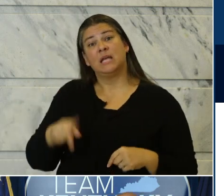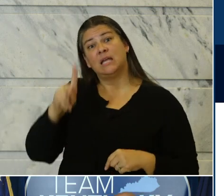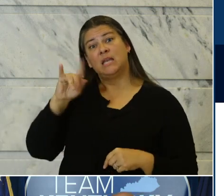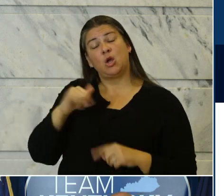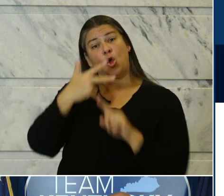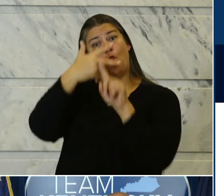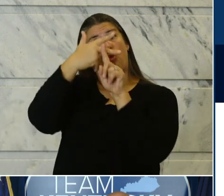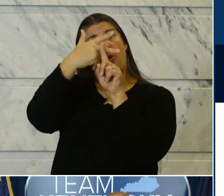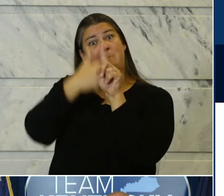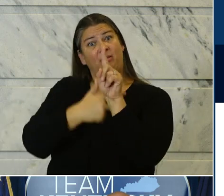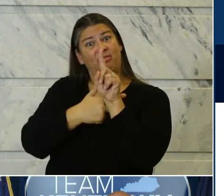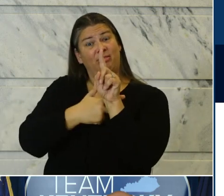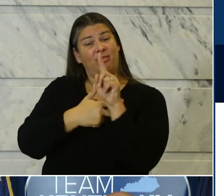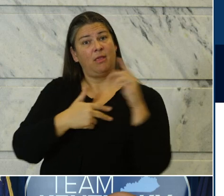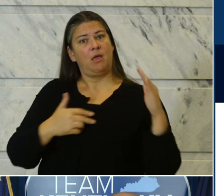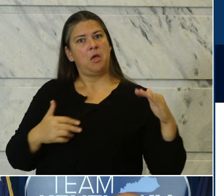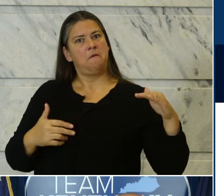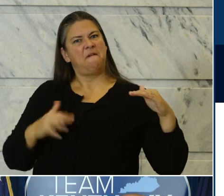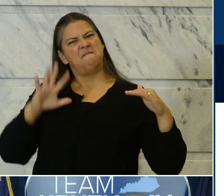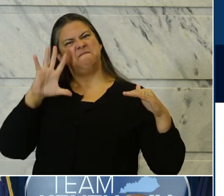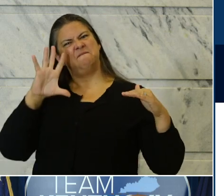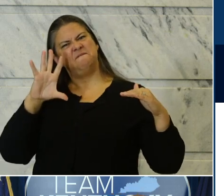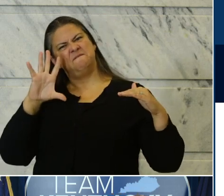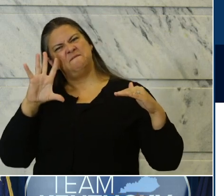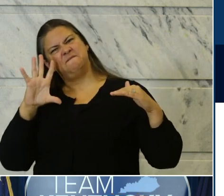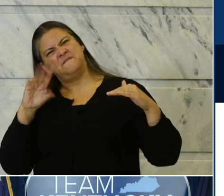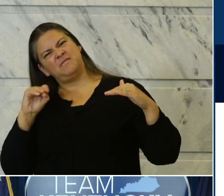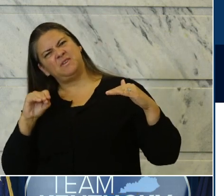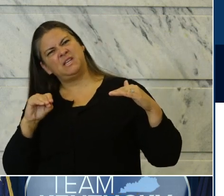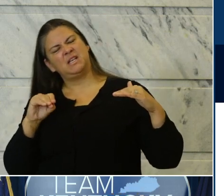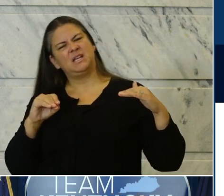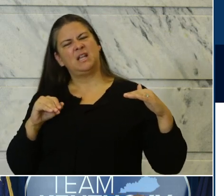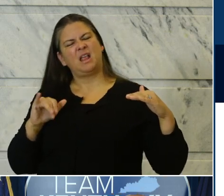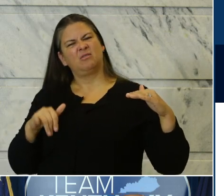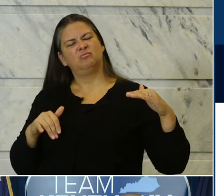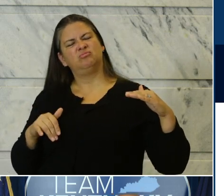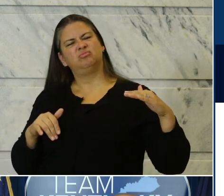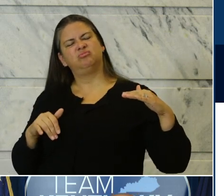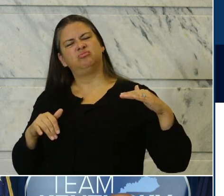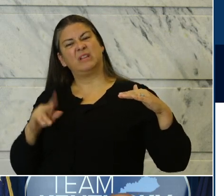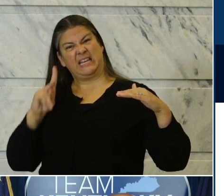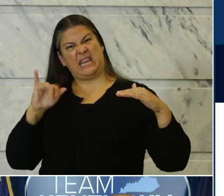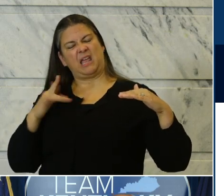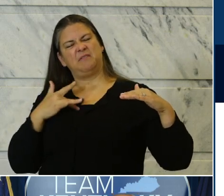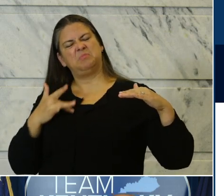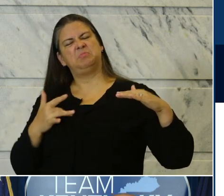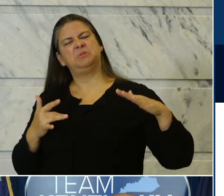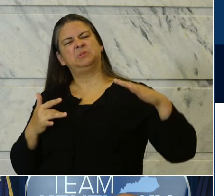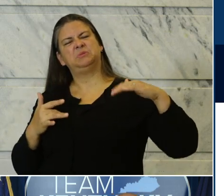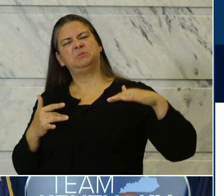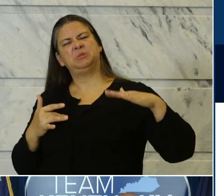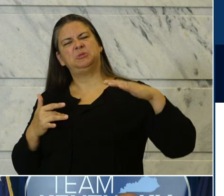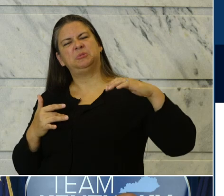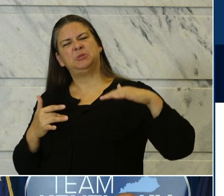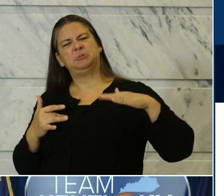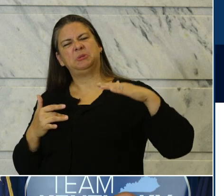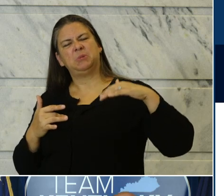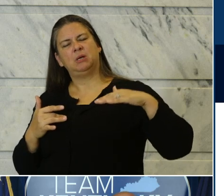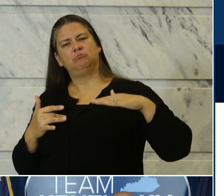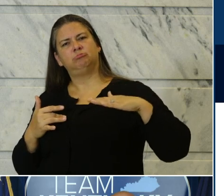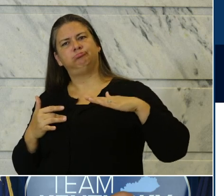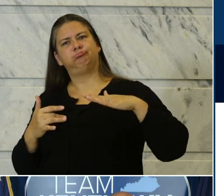about 50 new cases per million per day. Then we surged up, and we have now reached a plateau of 150